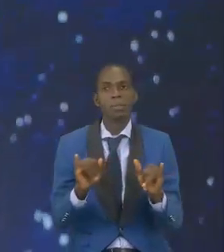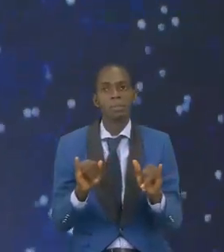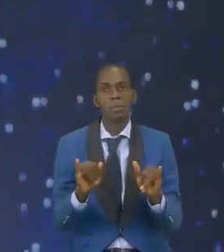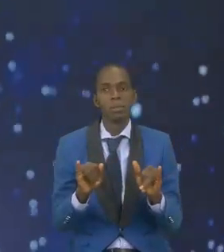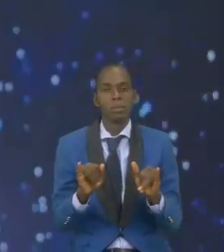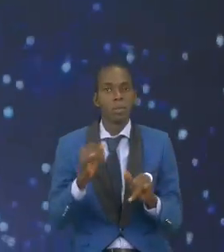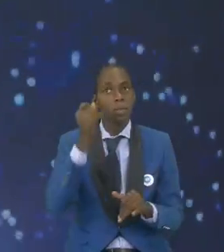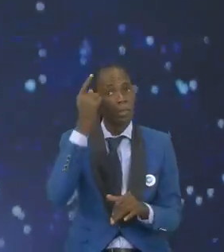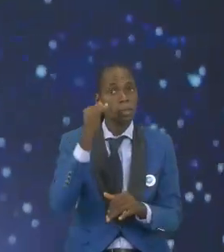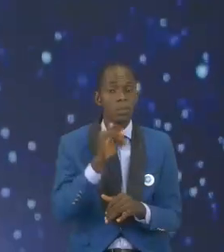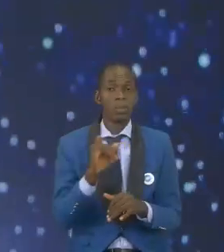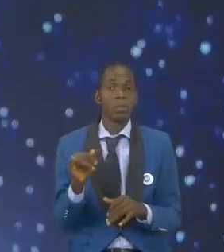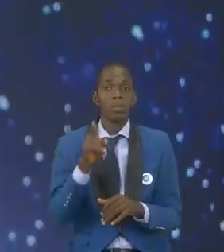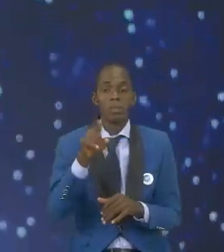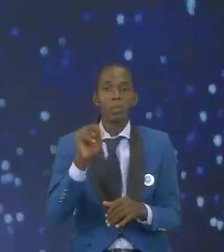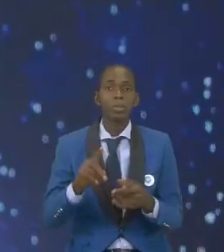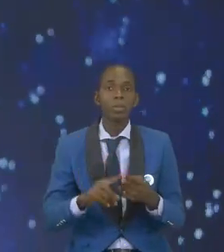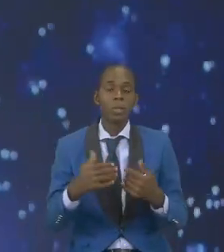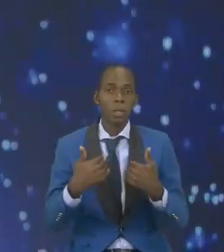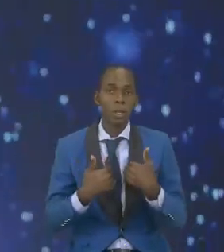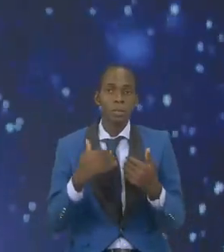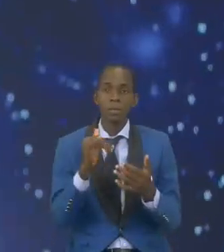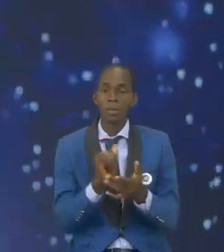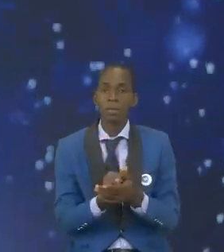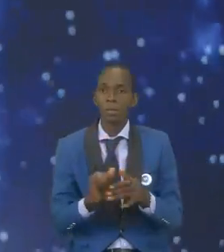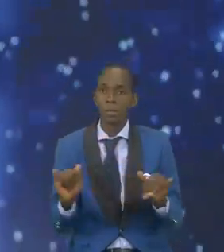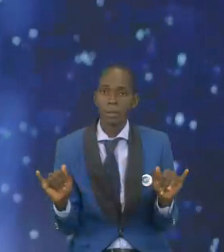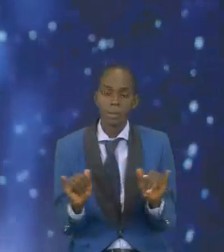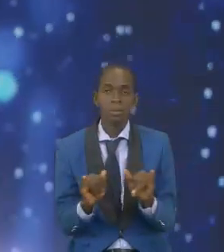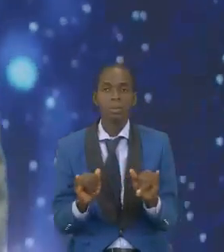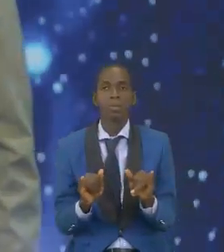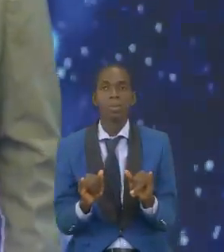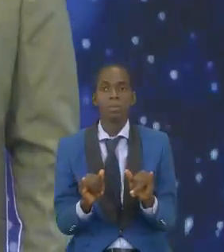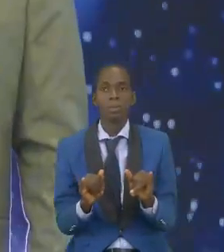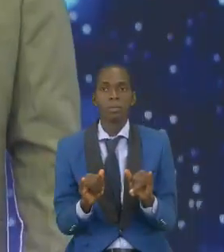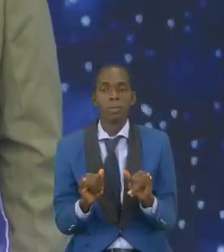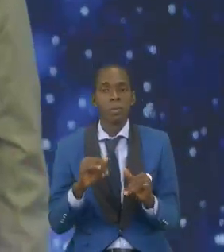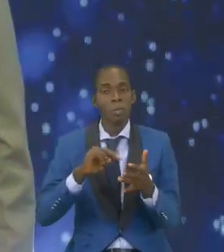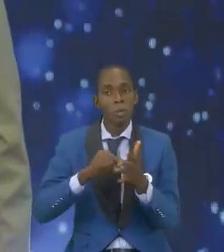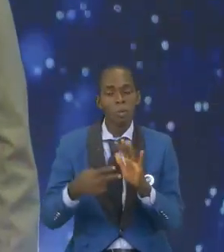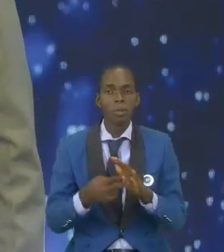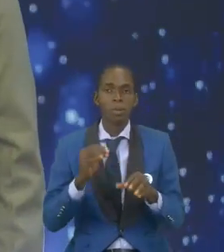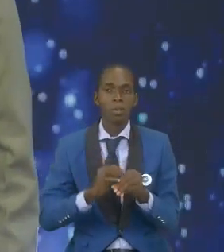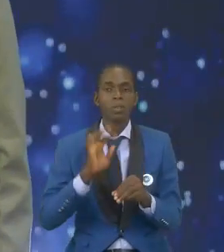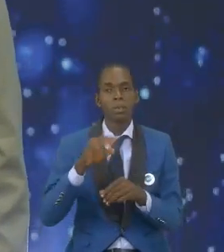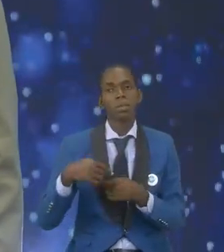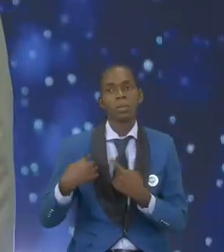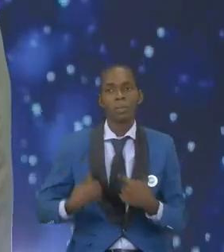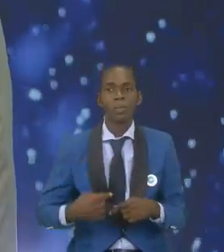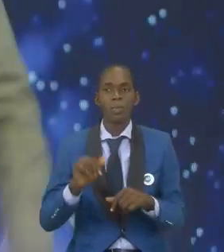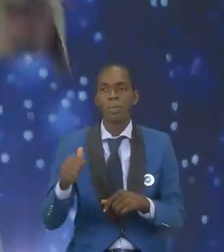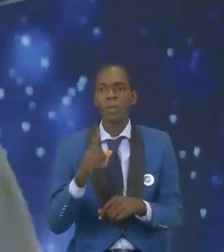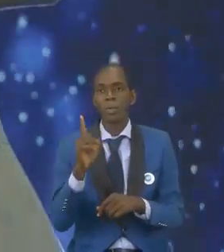that same purpose in your heart. Anywhere you are at the Alpha location